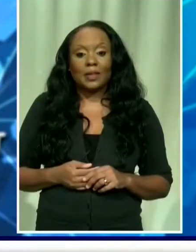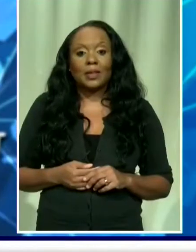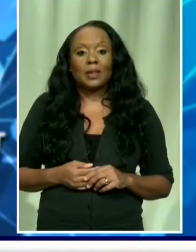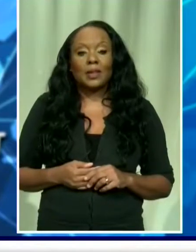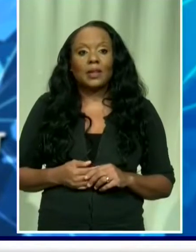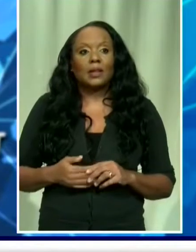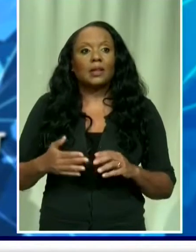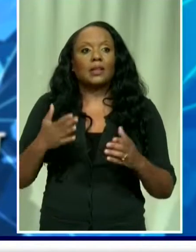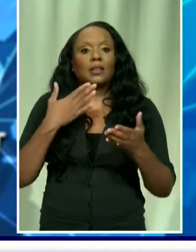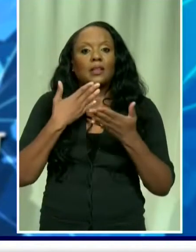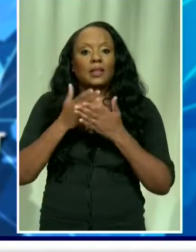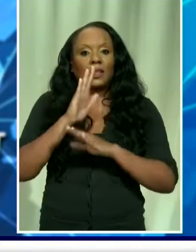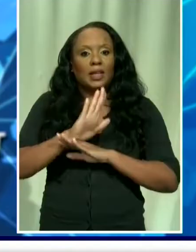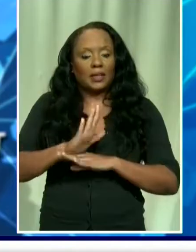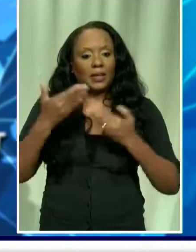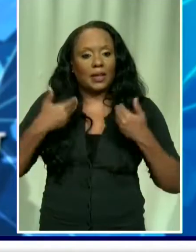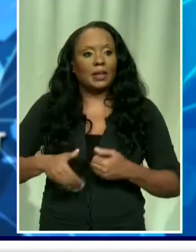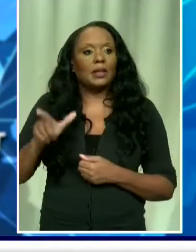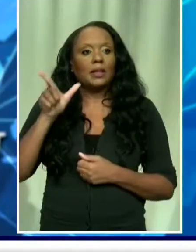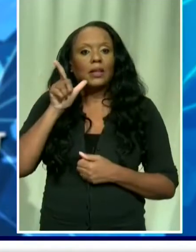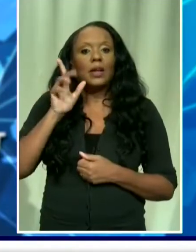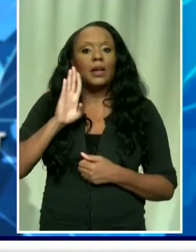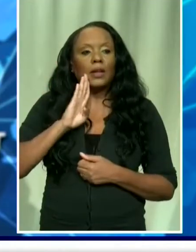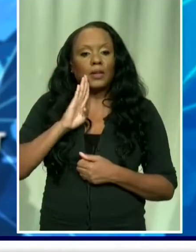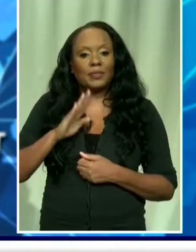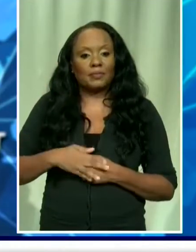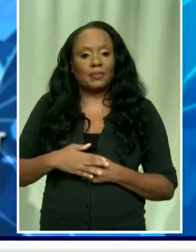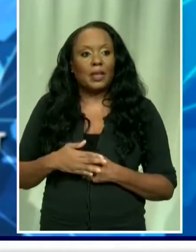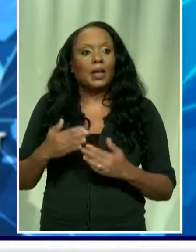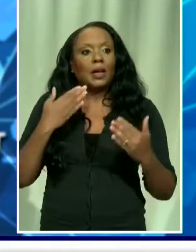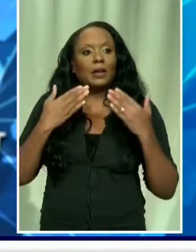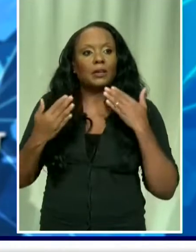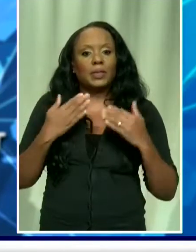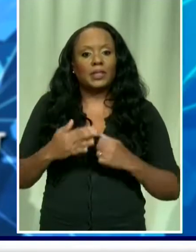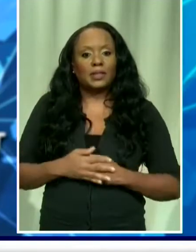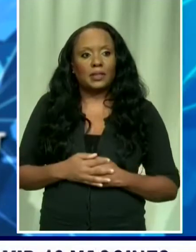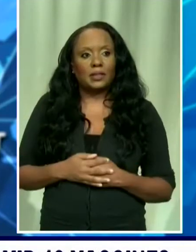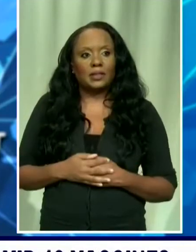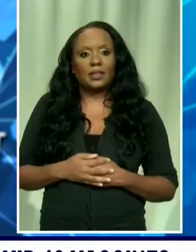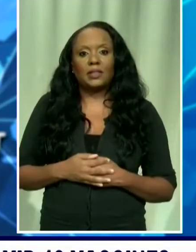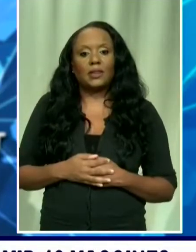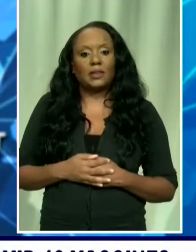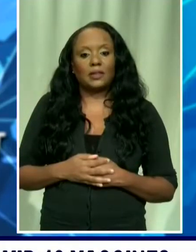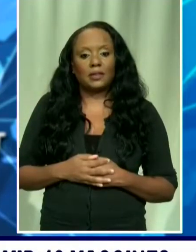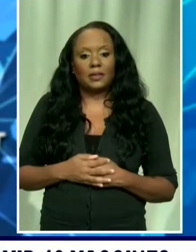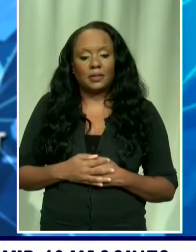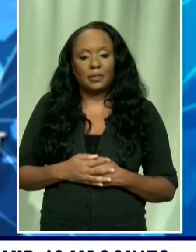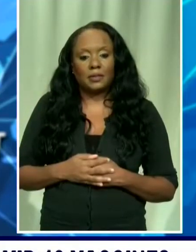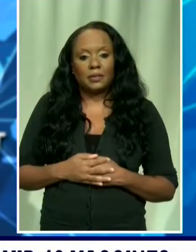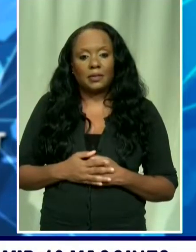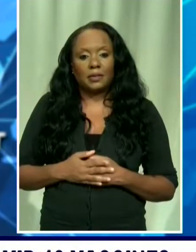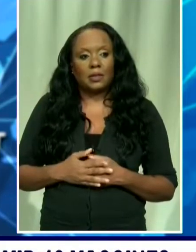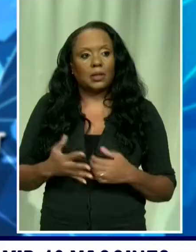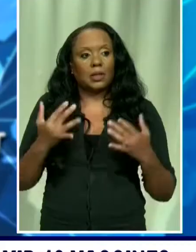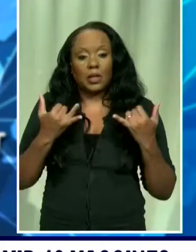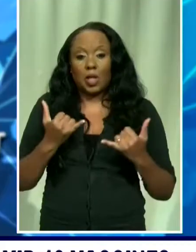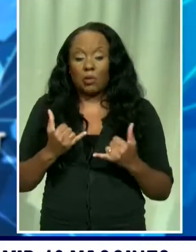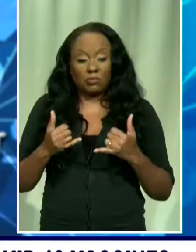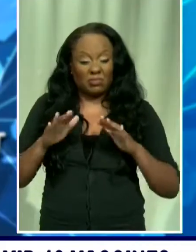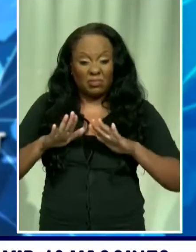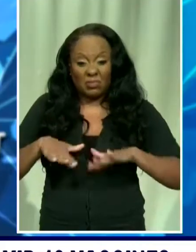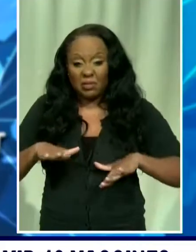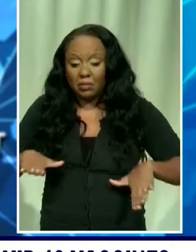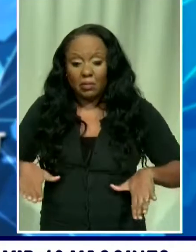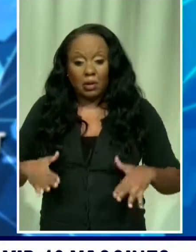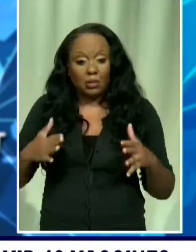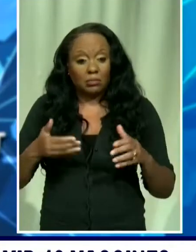Very good evening to you. I'm Lisa Broom. Thank you so much for tuning in. In our top story tonight, health officials are reporting a low turnout for children receiving